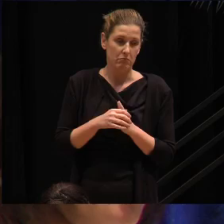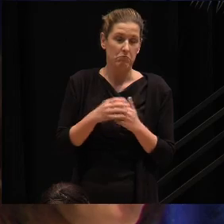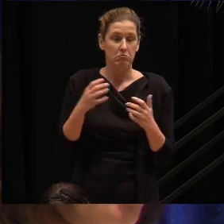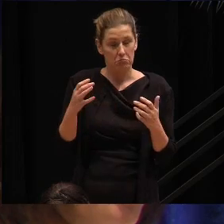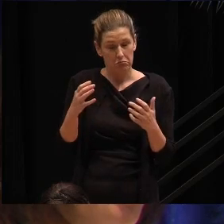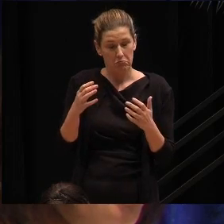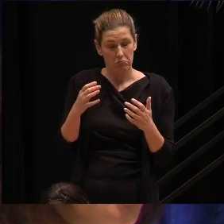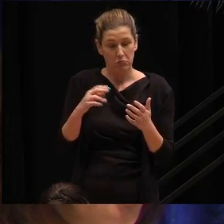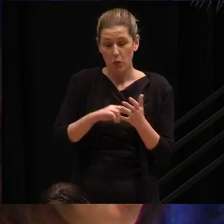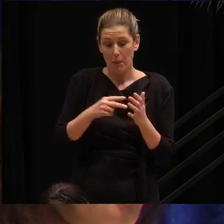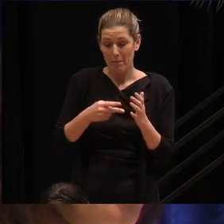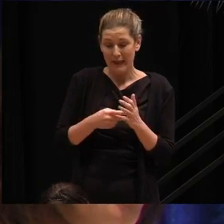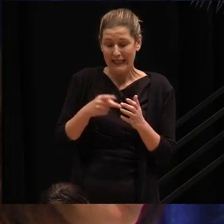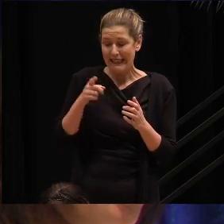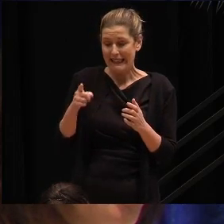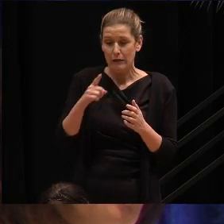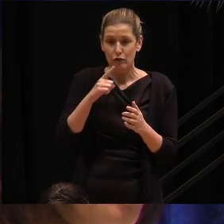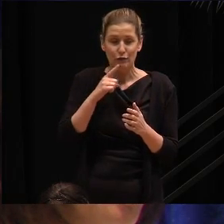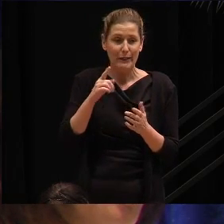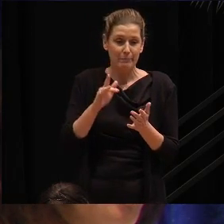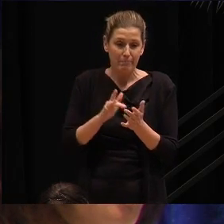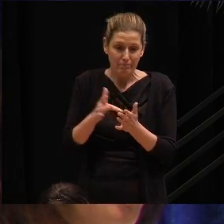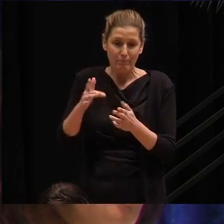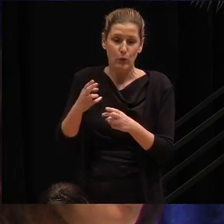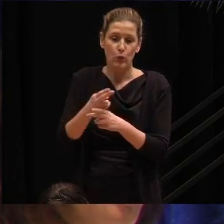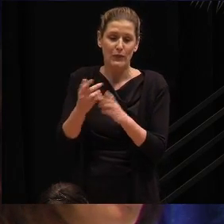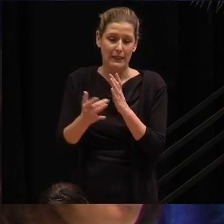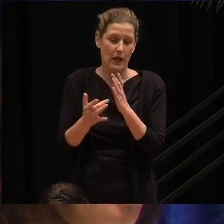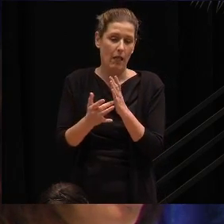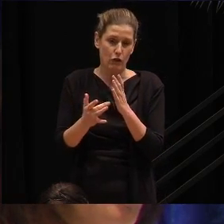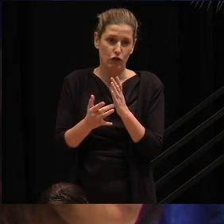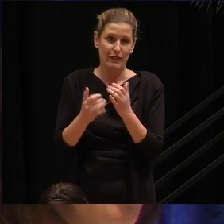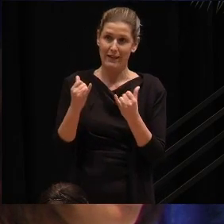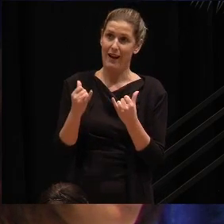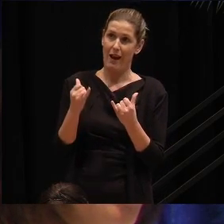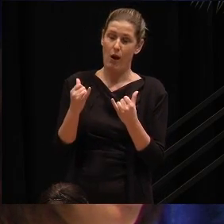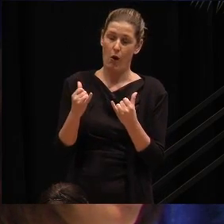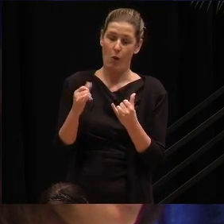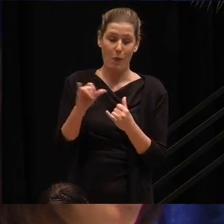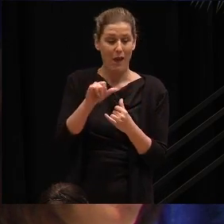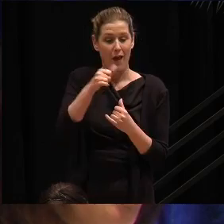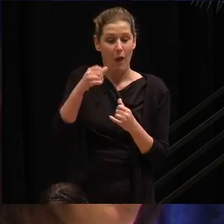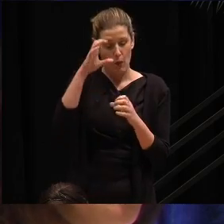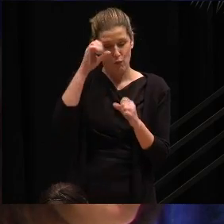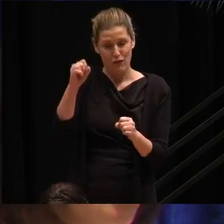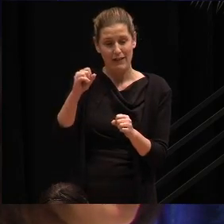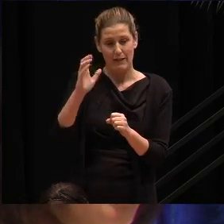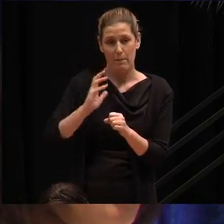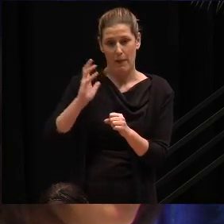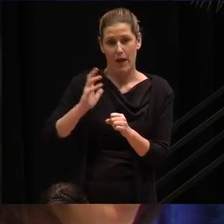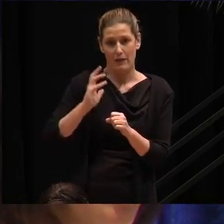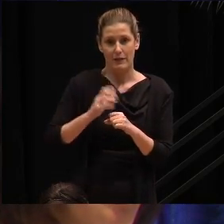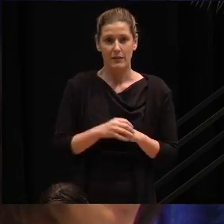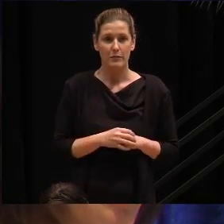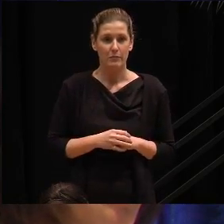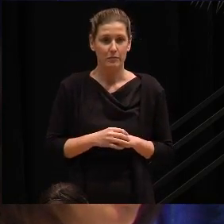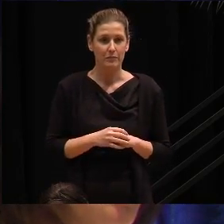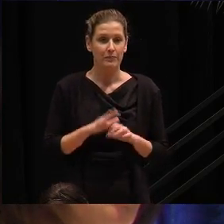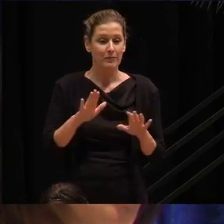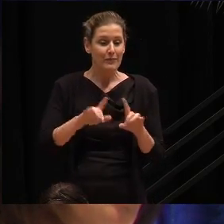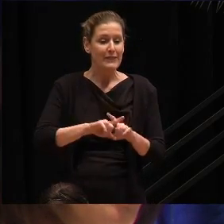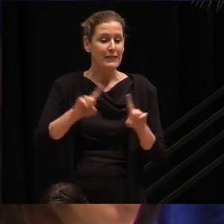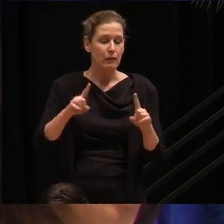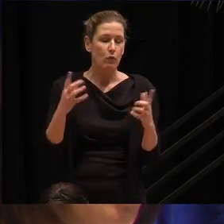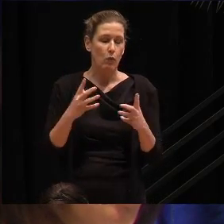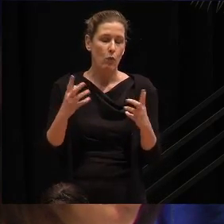some ways he's just exploiting technology the way it is now, just like other presidents have done. The difference,